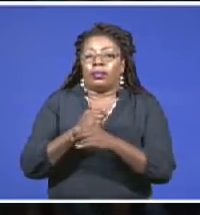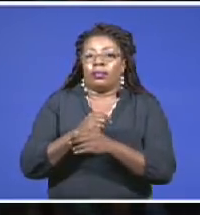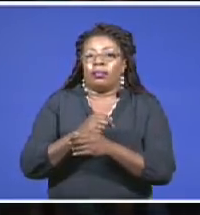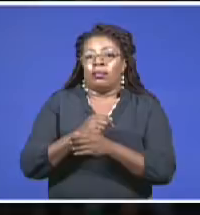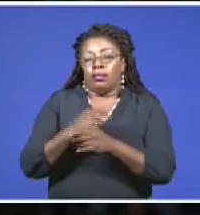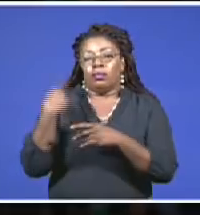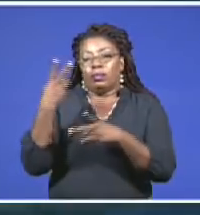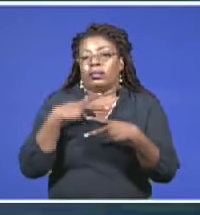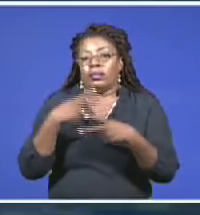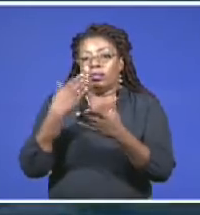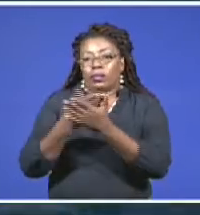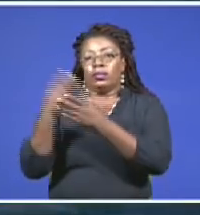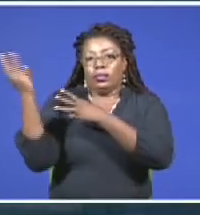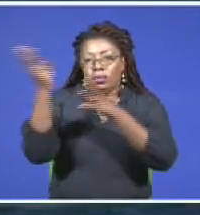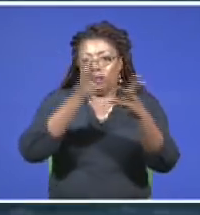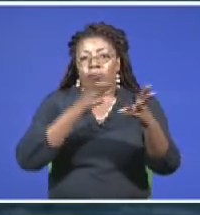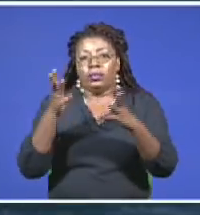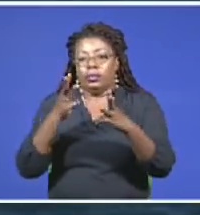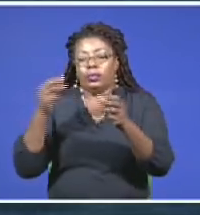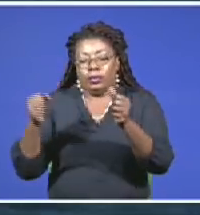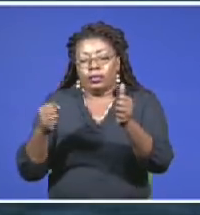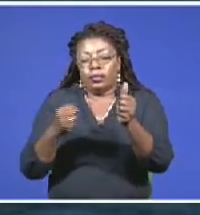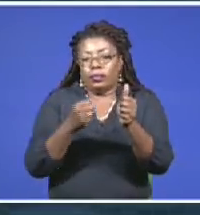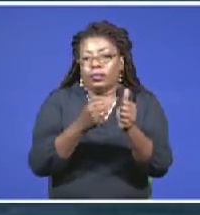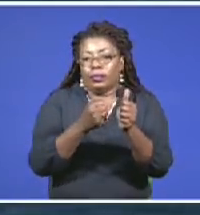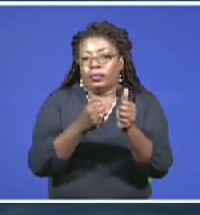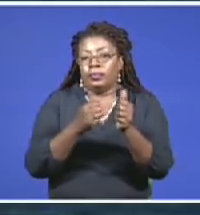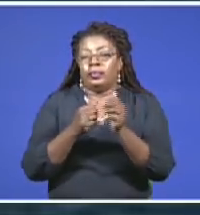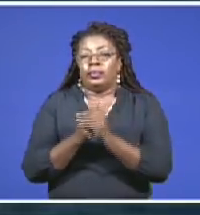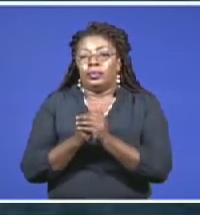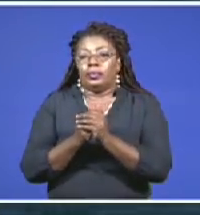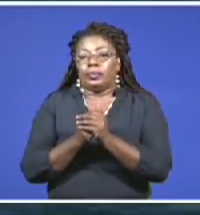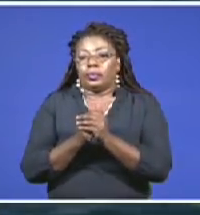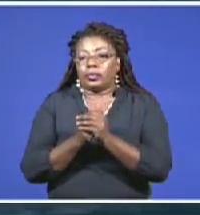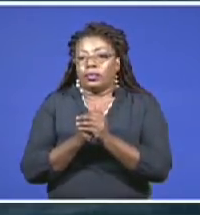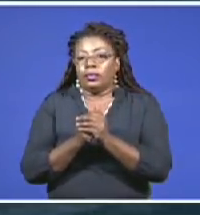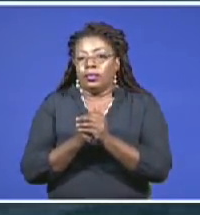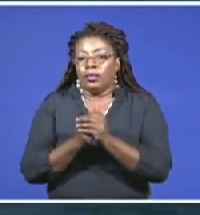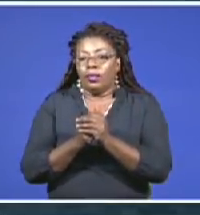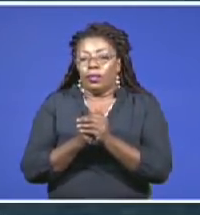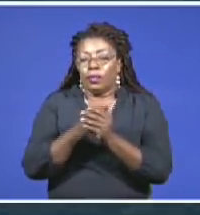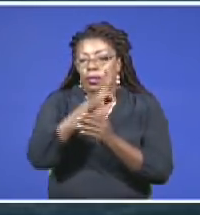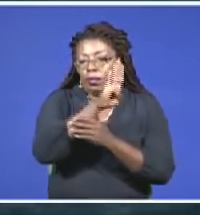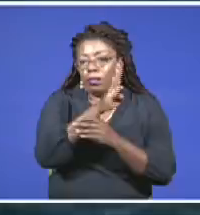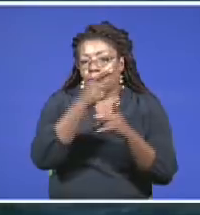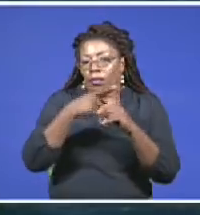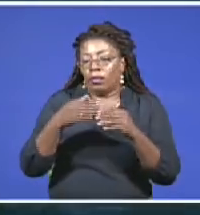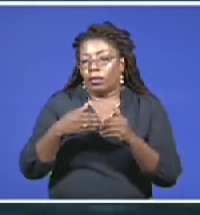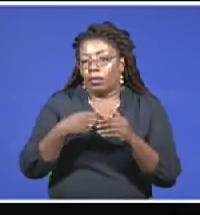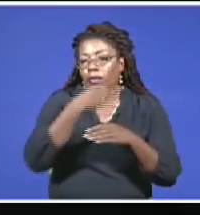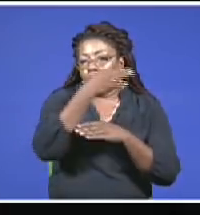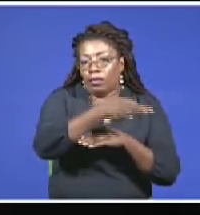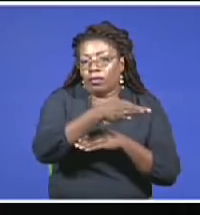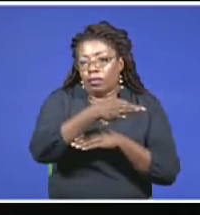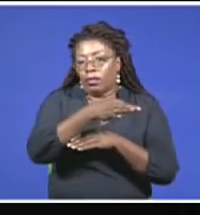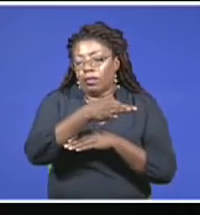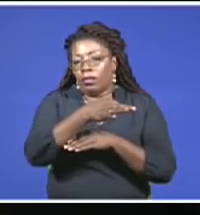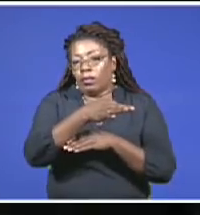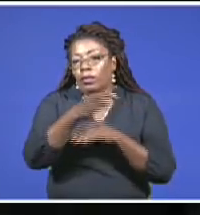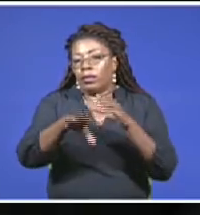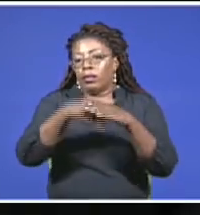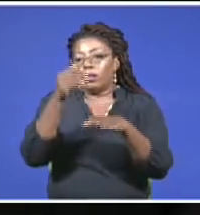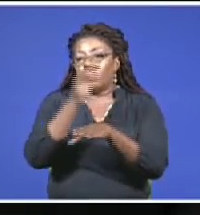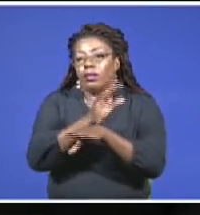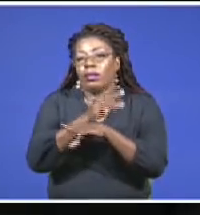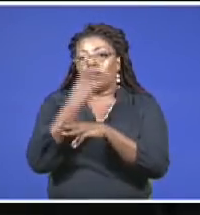we can catch him. Were you concerned early when Barber had that lead and it was looking good? No, man, like I say, when I came out this